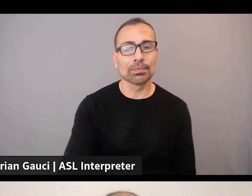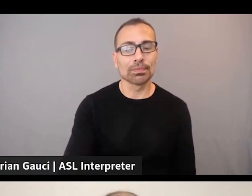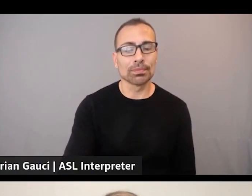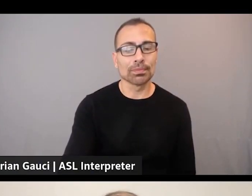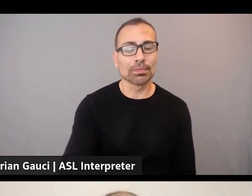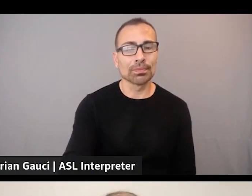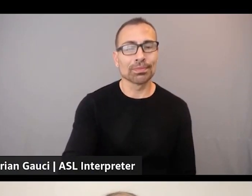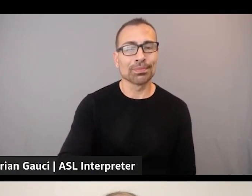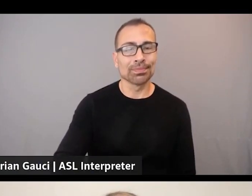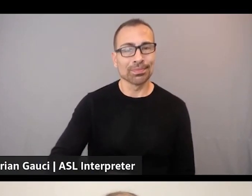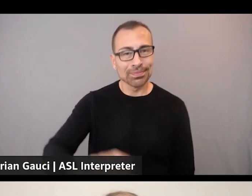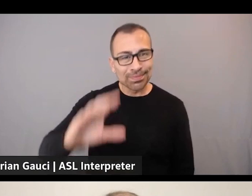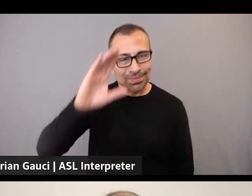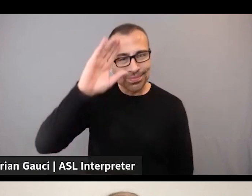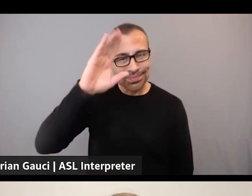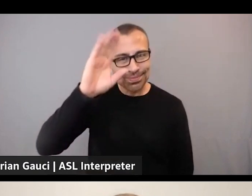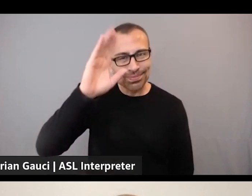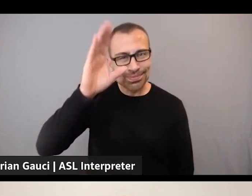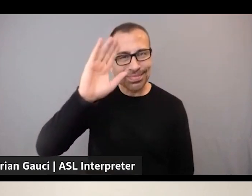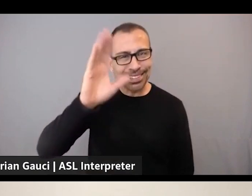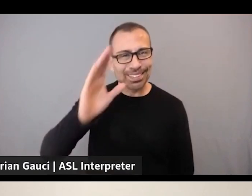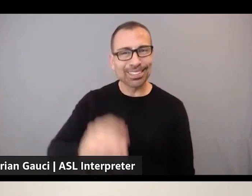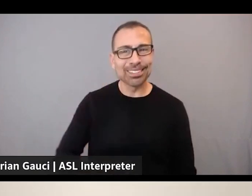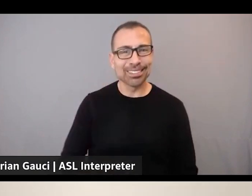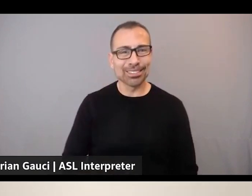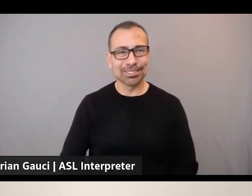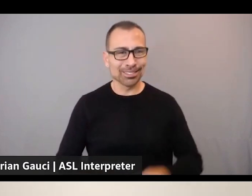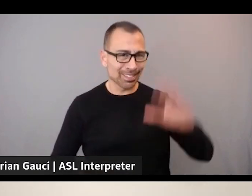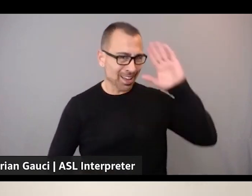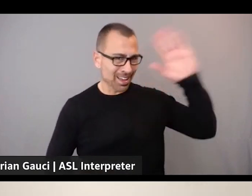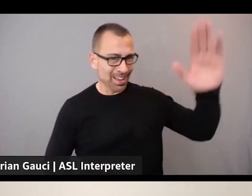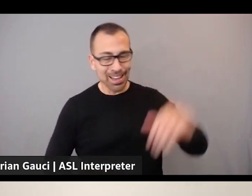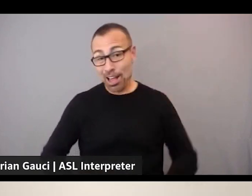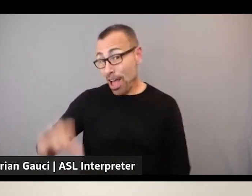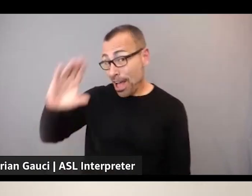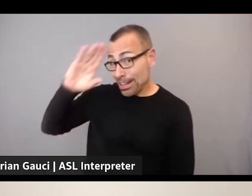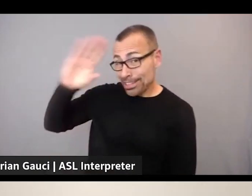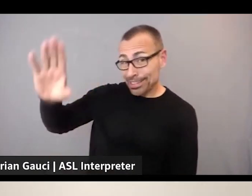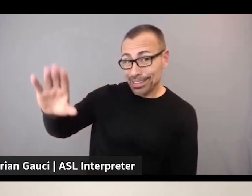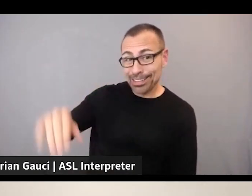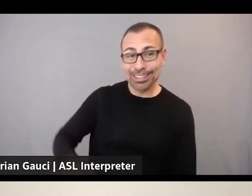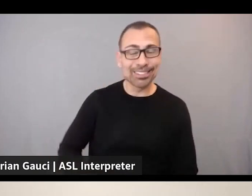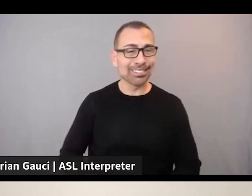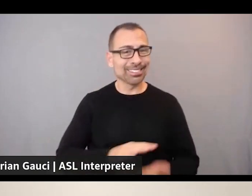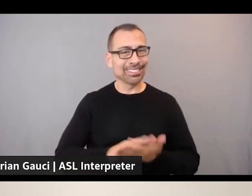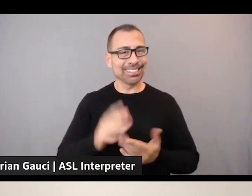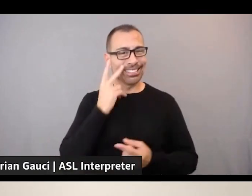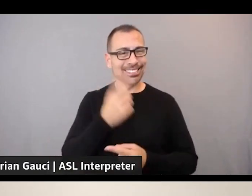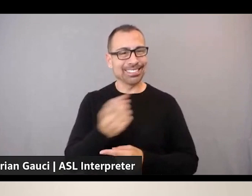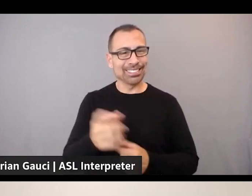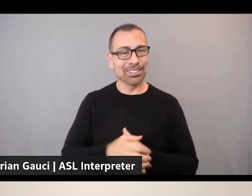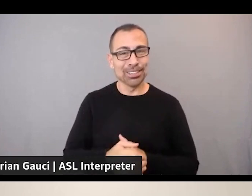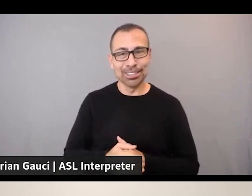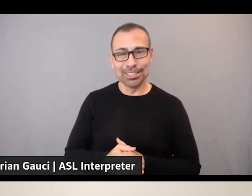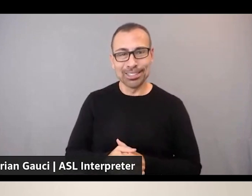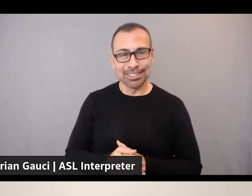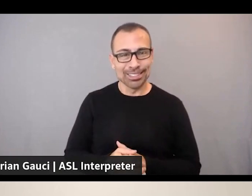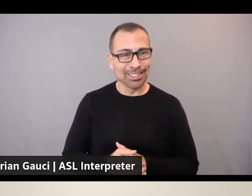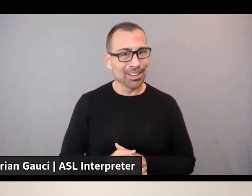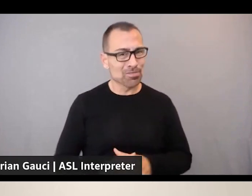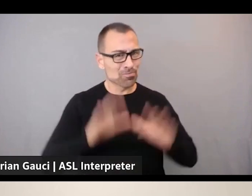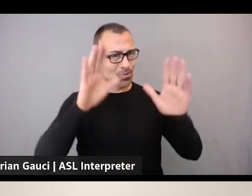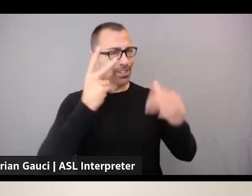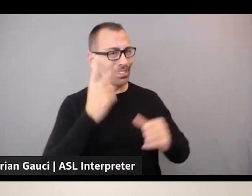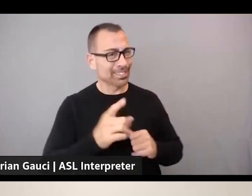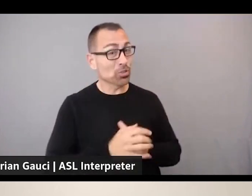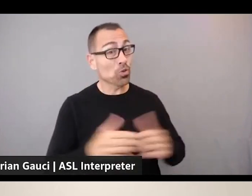Suzanne. Hello. Paul. Nice to see you. Yeah. Hi. Great to see you. Welcome to the show, Suzanne. Please tell the people a